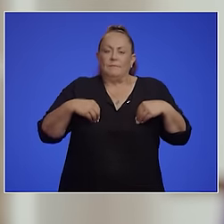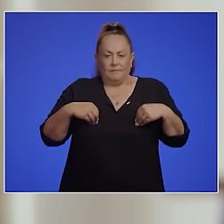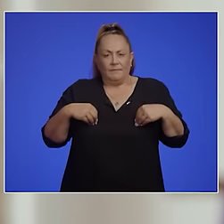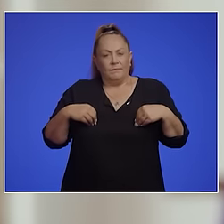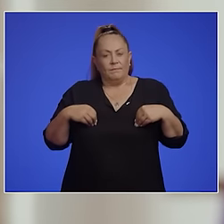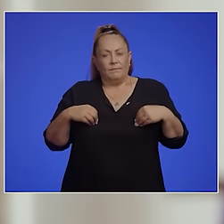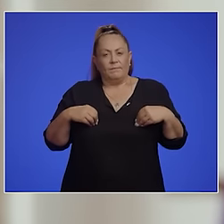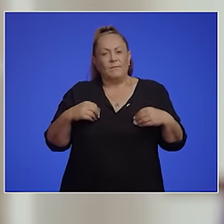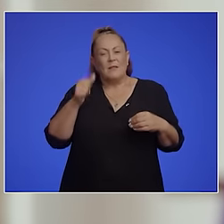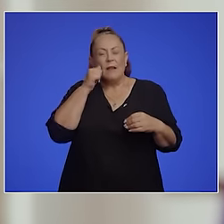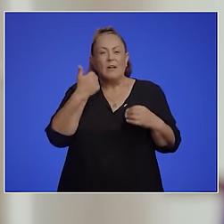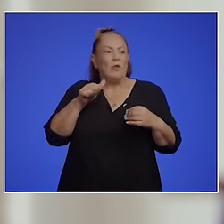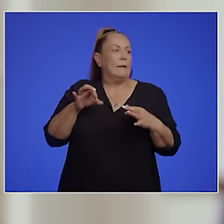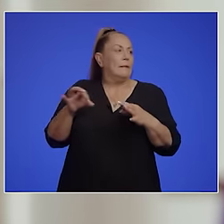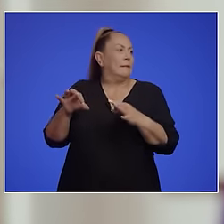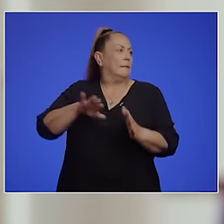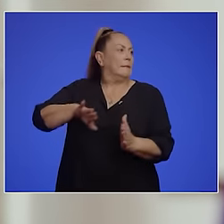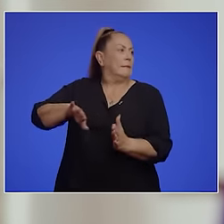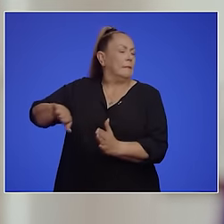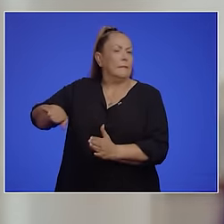almost defer and delay.